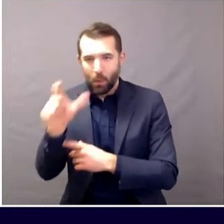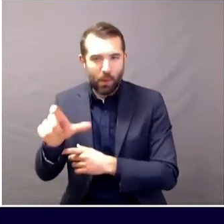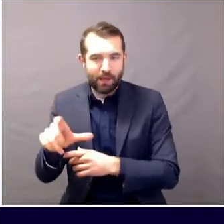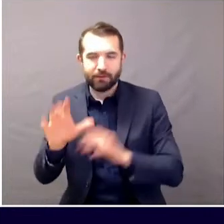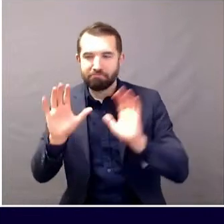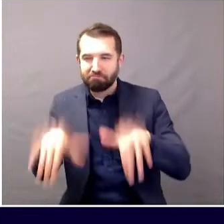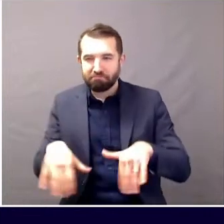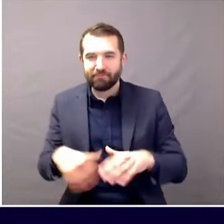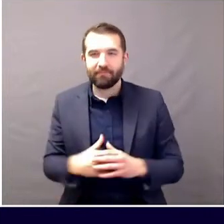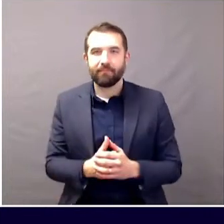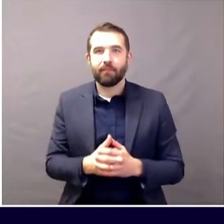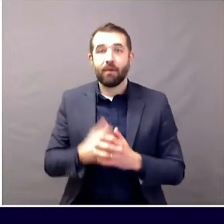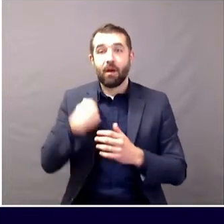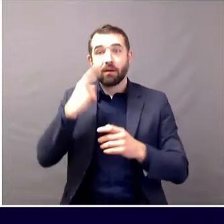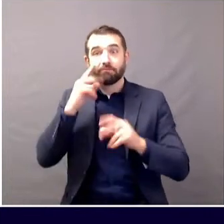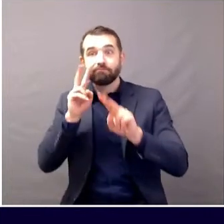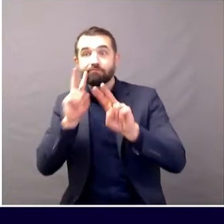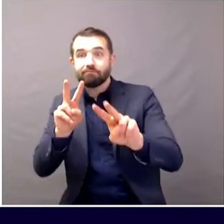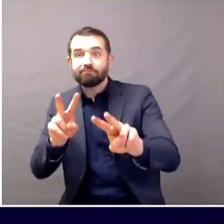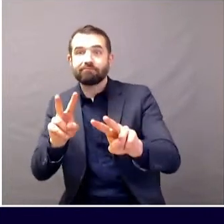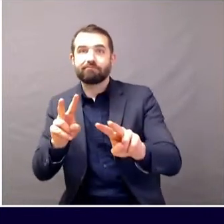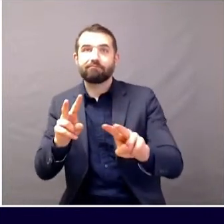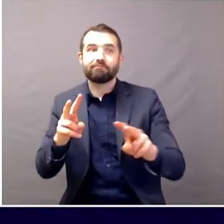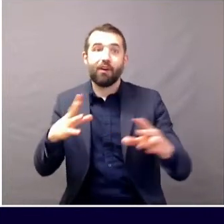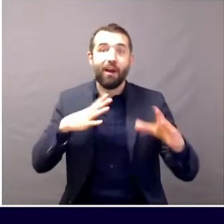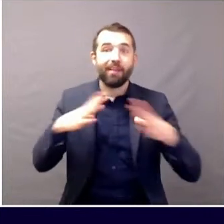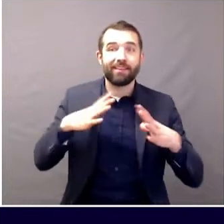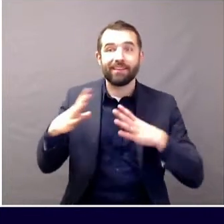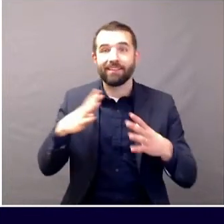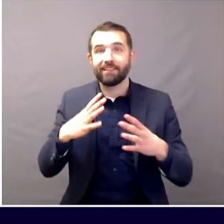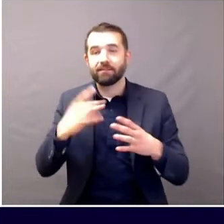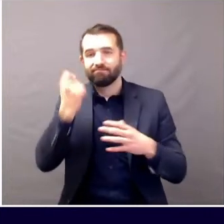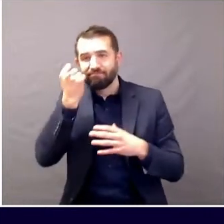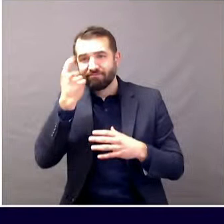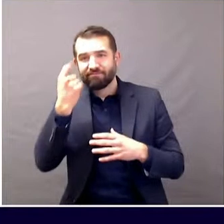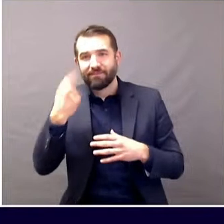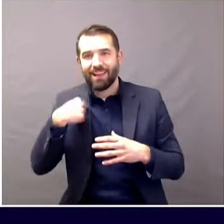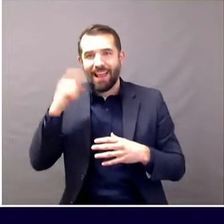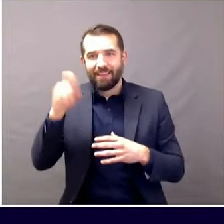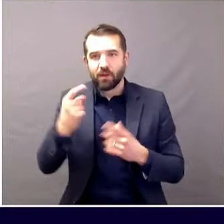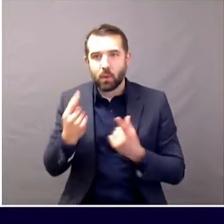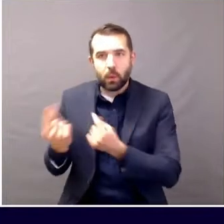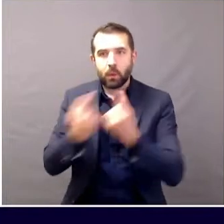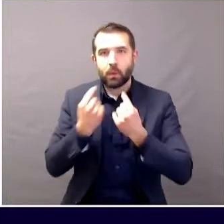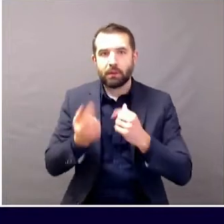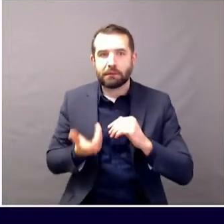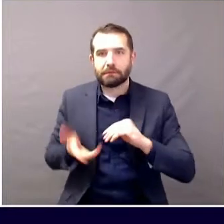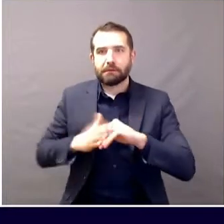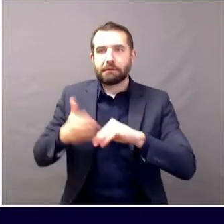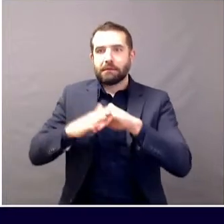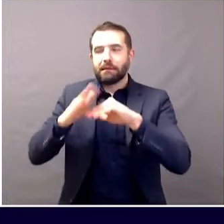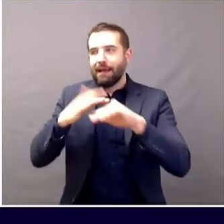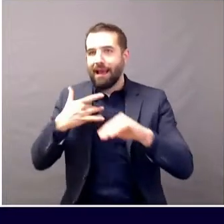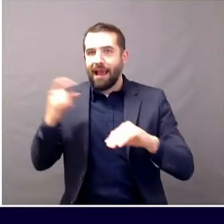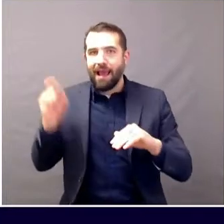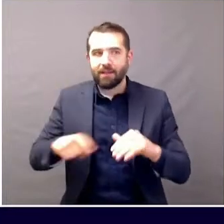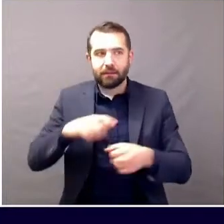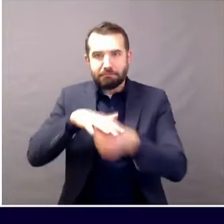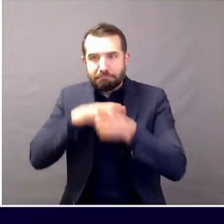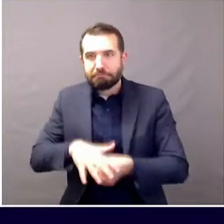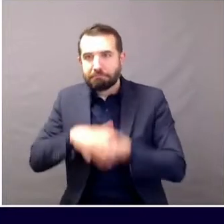positive or look forward to when they come with increased demands. So that can still put a strain on our coping